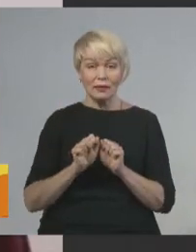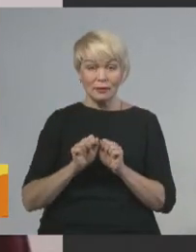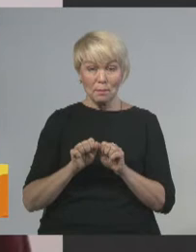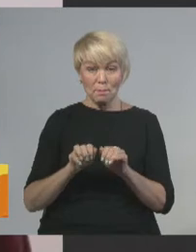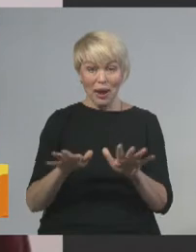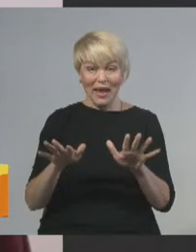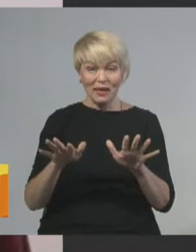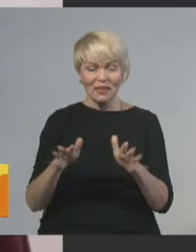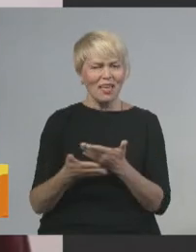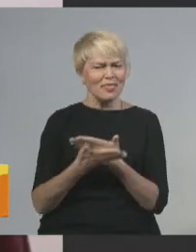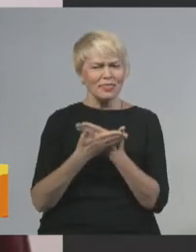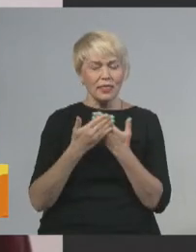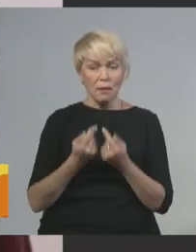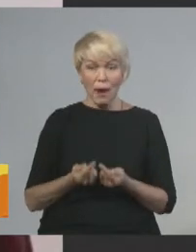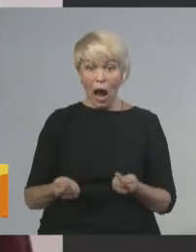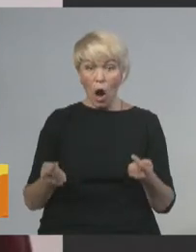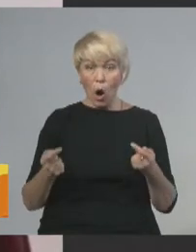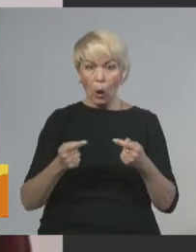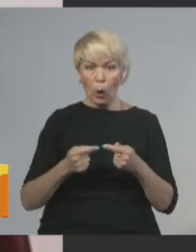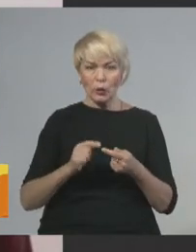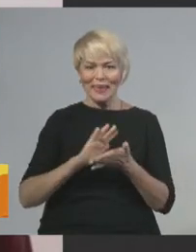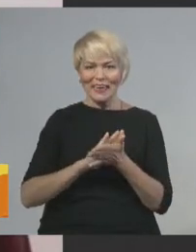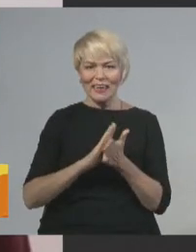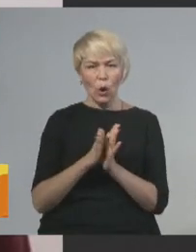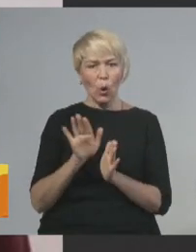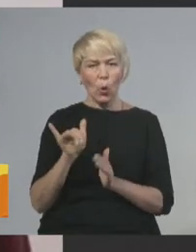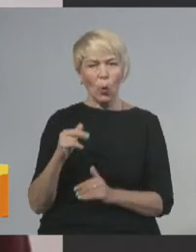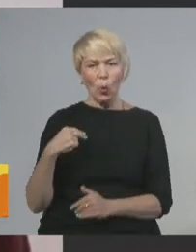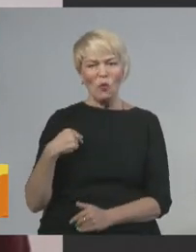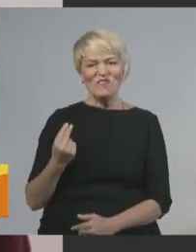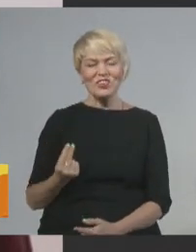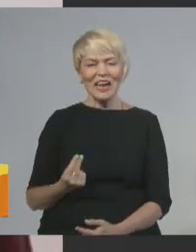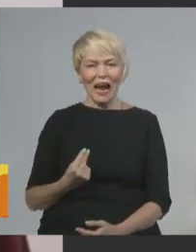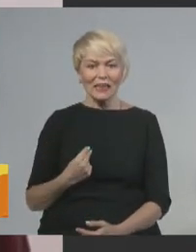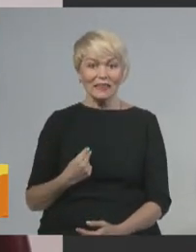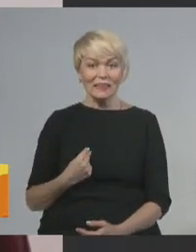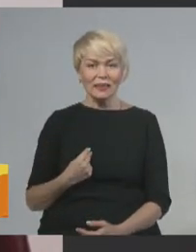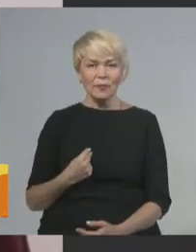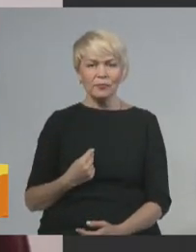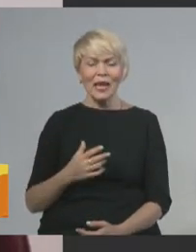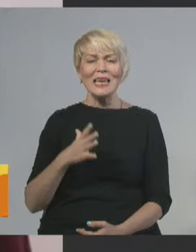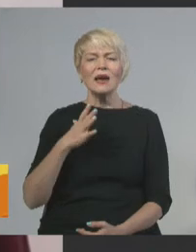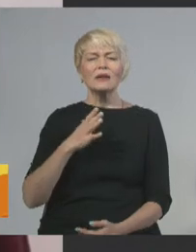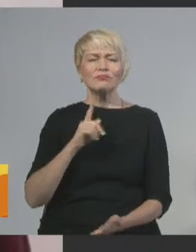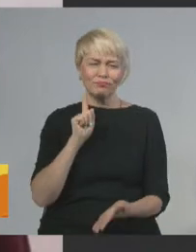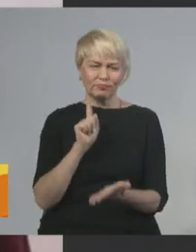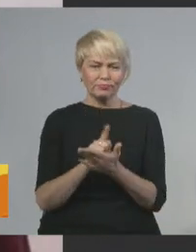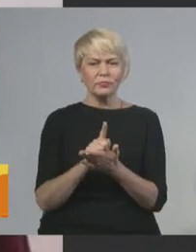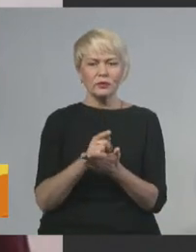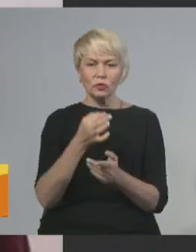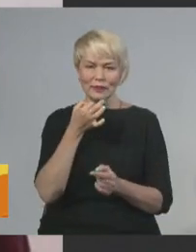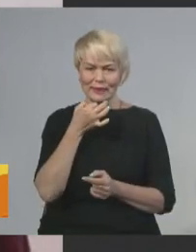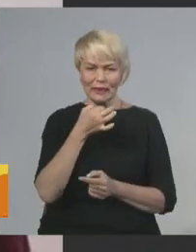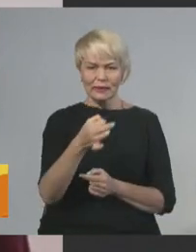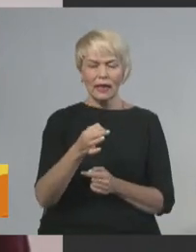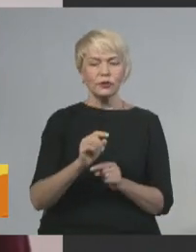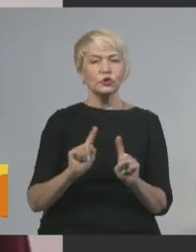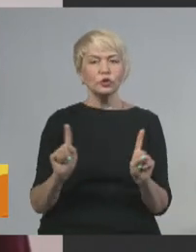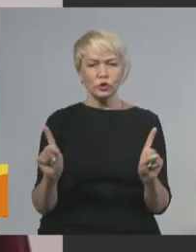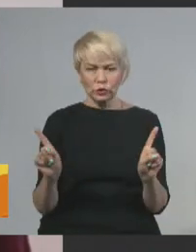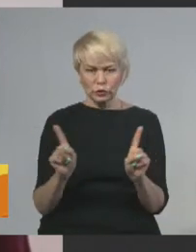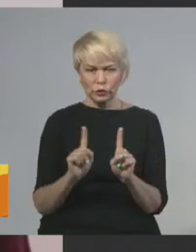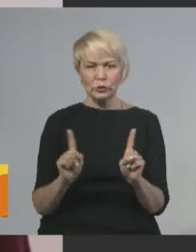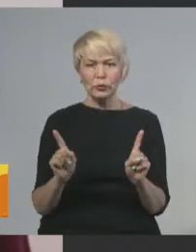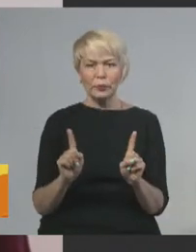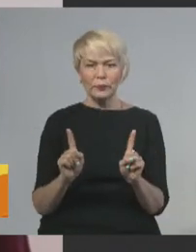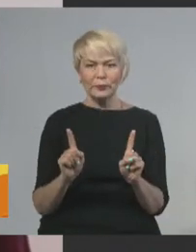specific situation in france uh i have to say that it was very strong friends uh anywhere i